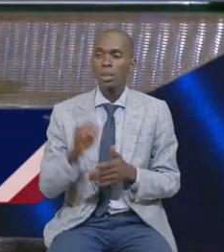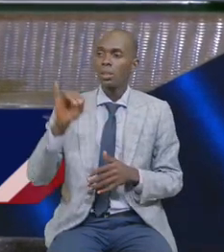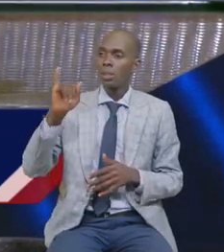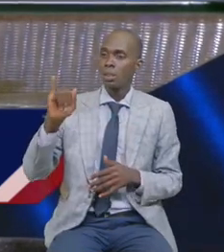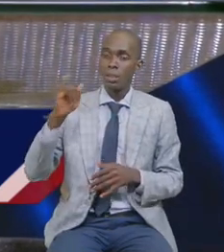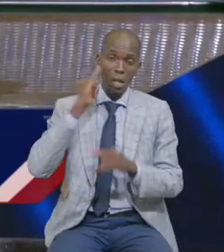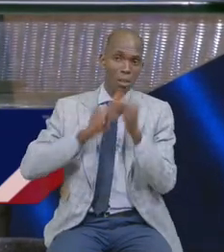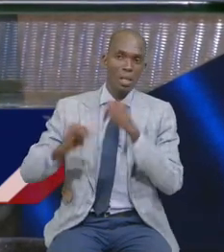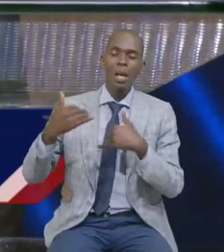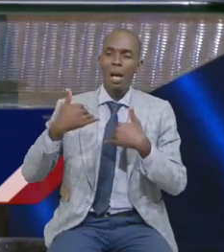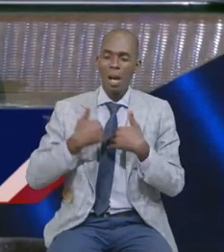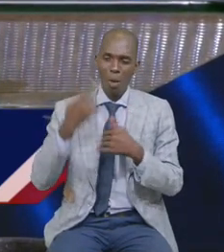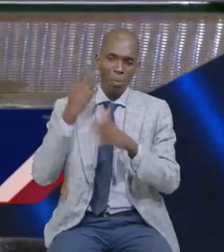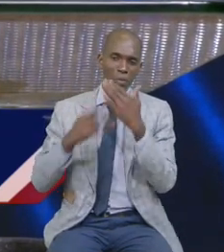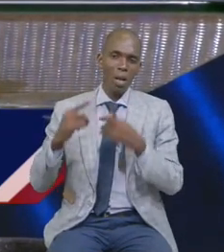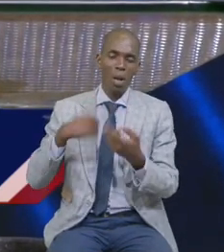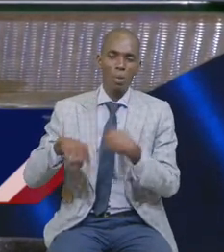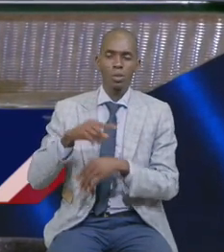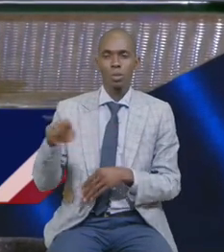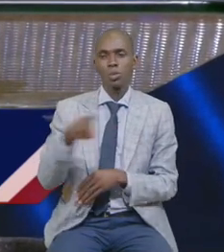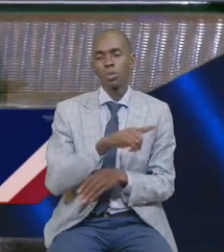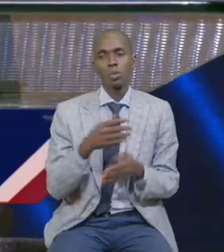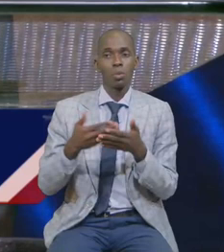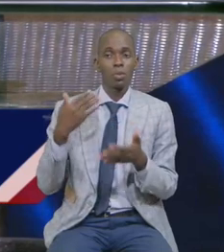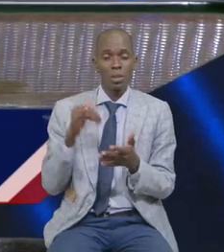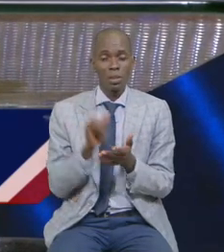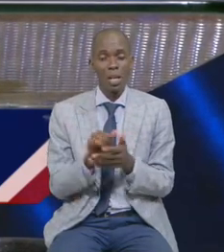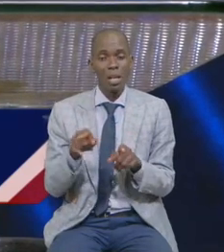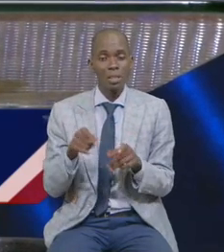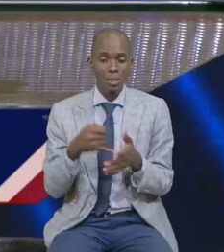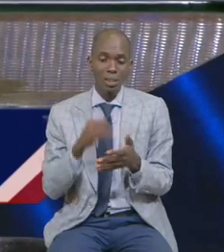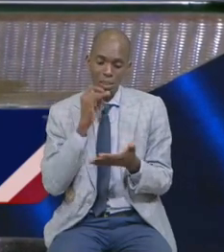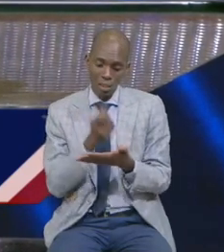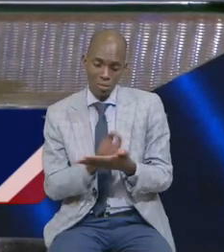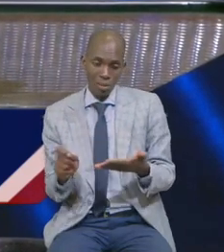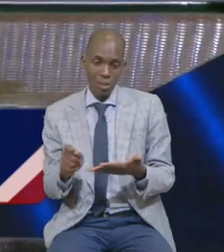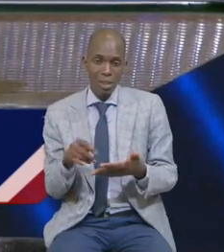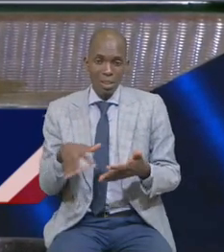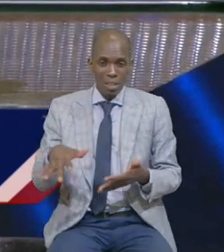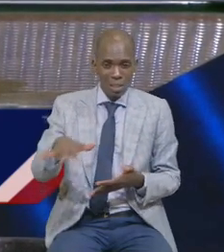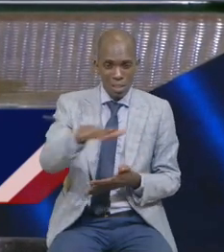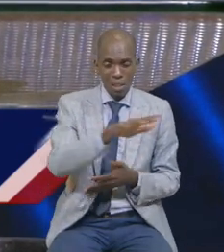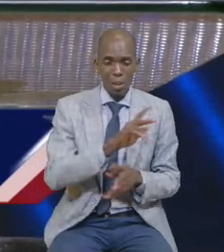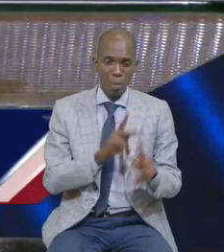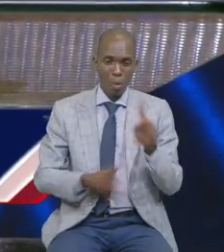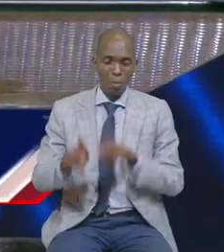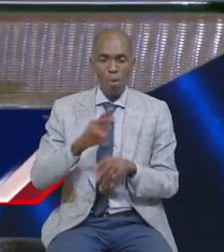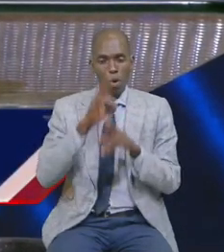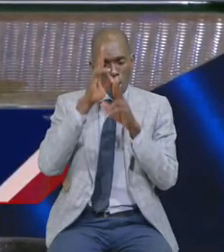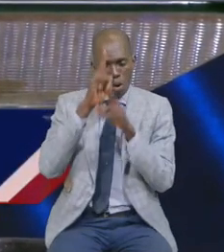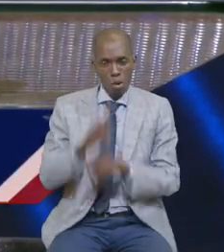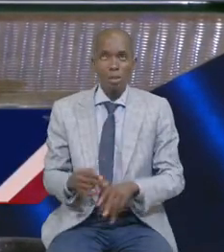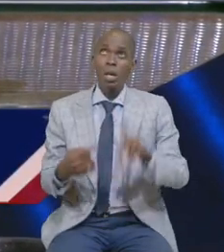of you he procreate as it is written these people or narrate me with their leaves